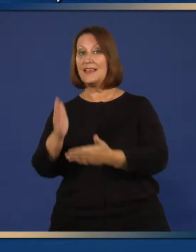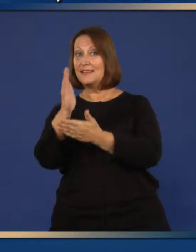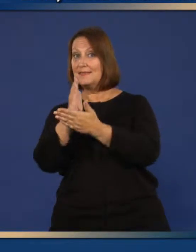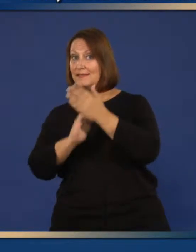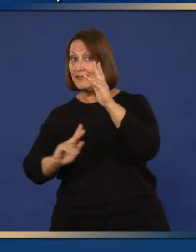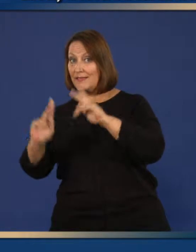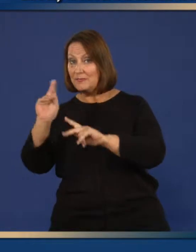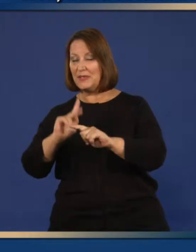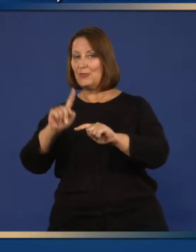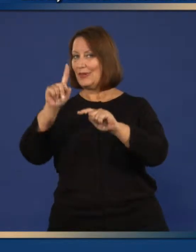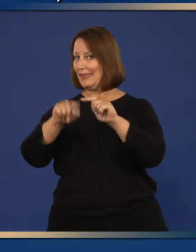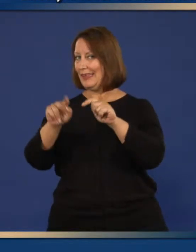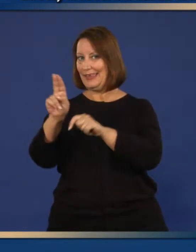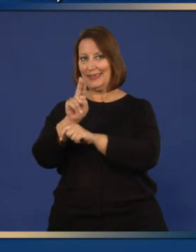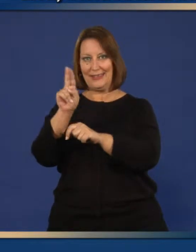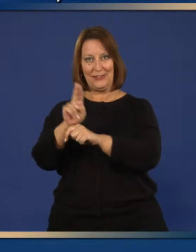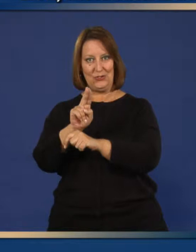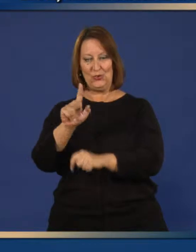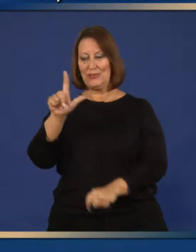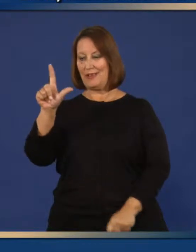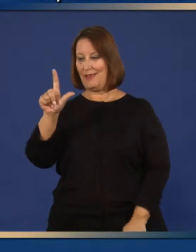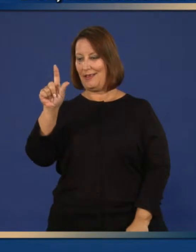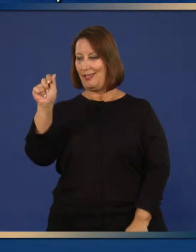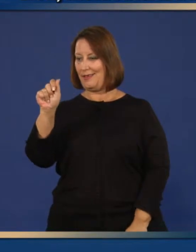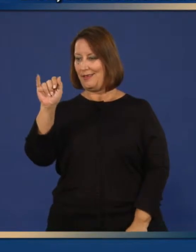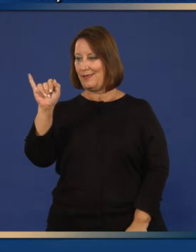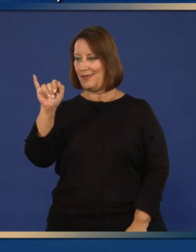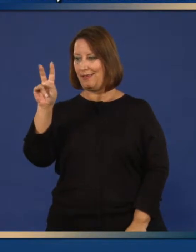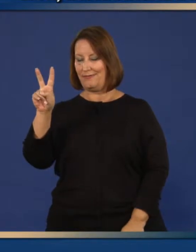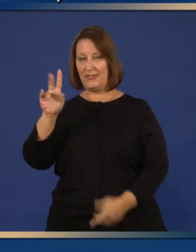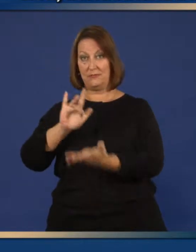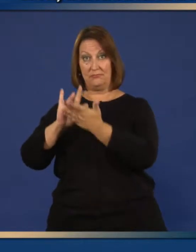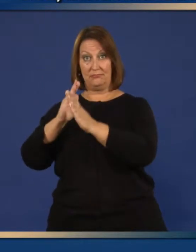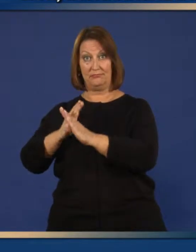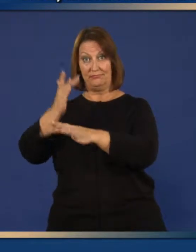Some people should not receive LAIV.